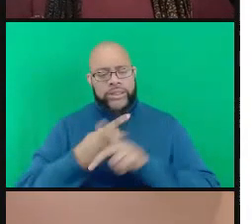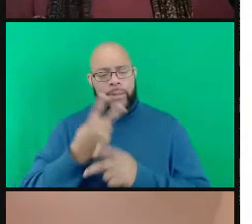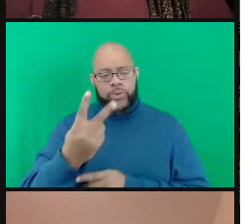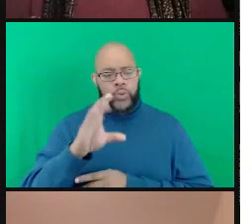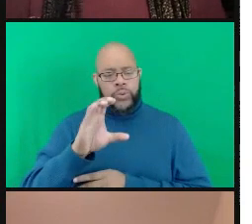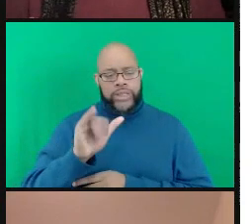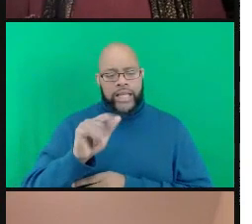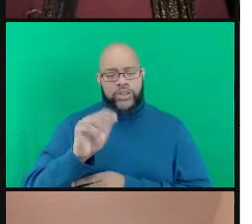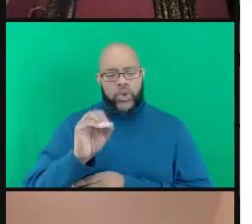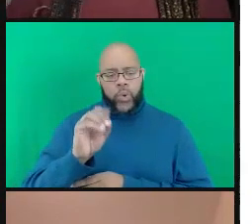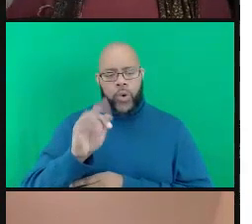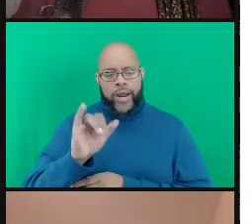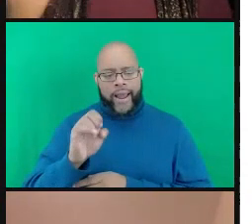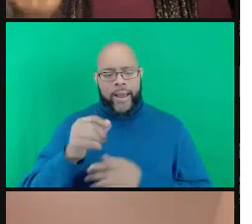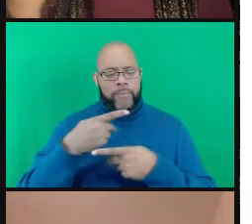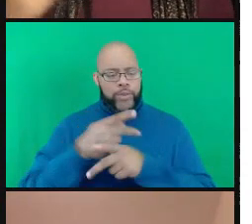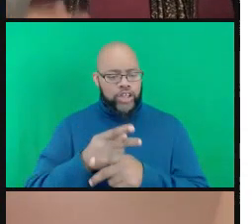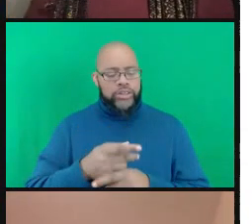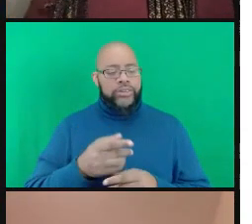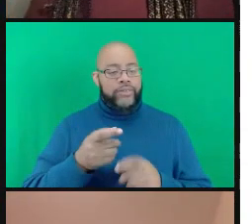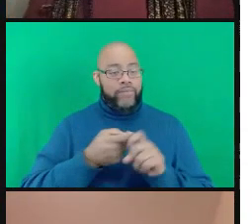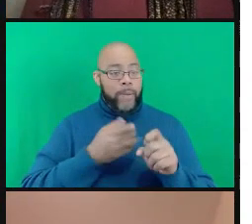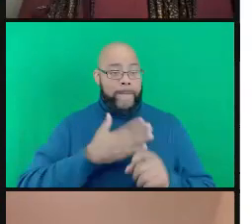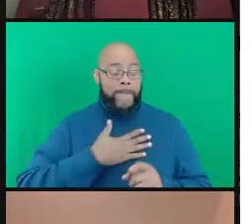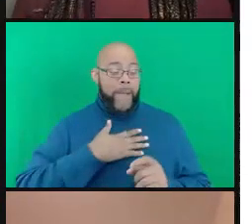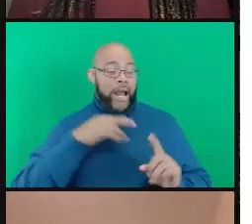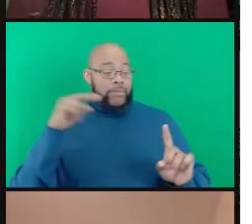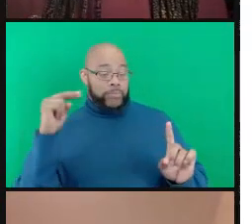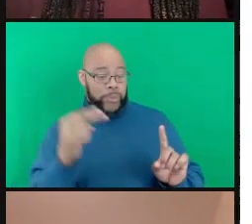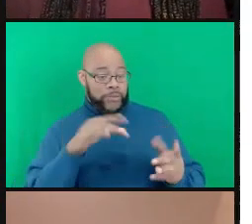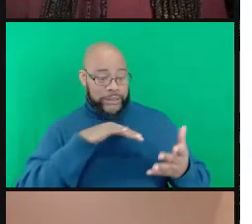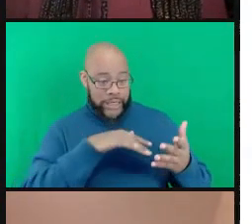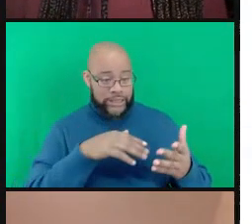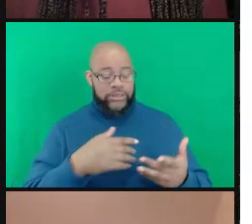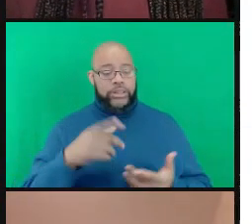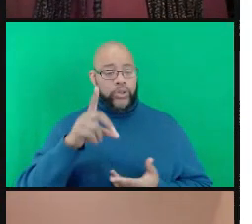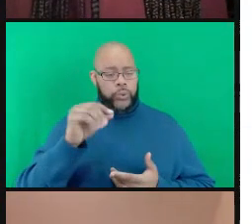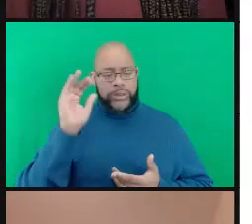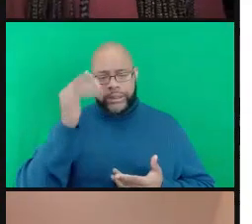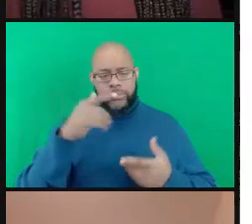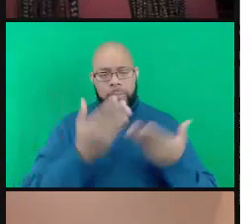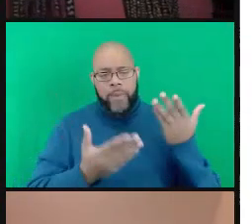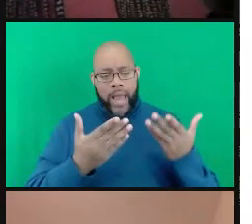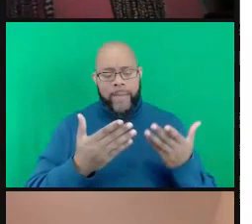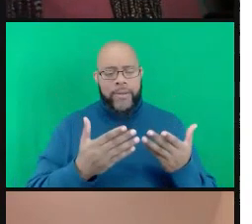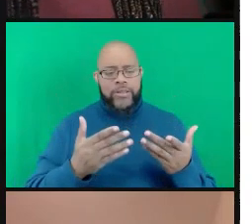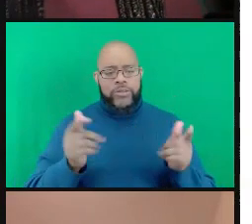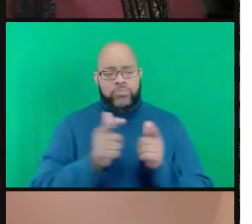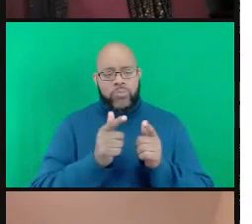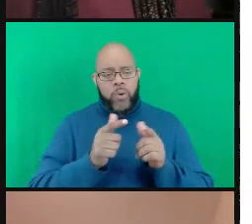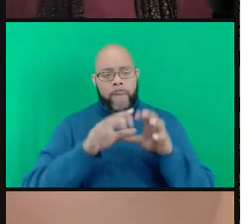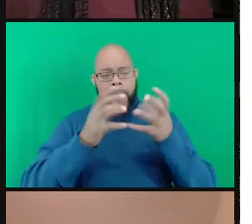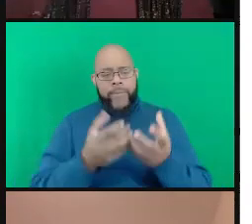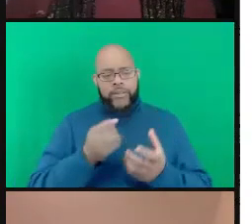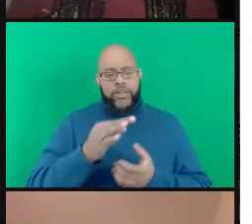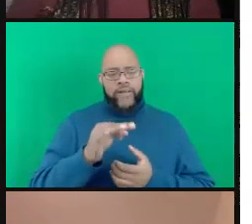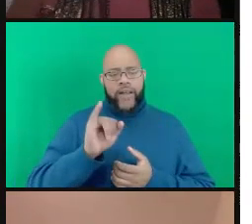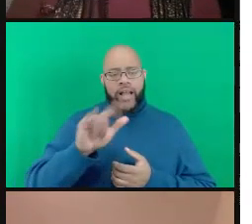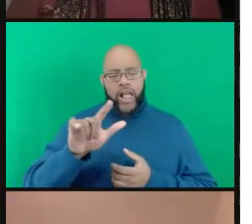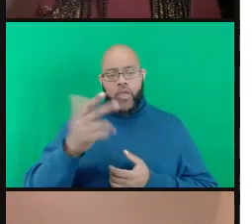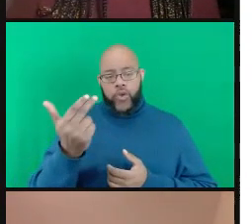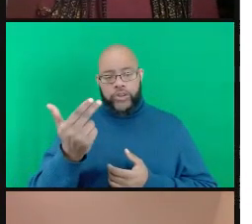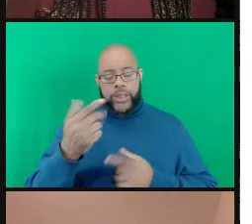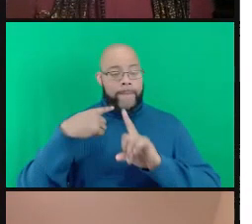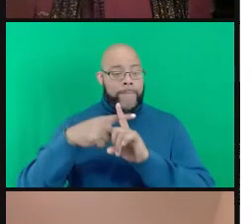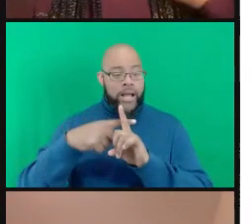cytokine production, at least from my studies. They do seem to maybe be a small population of IL-13 positive gamma